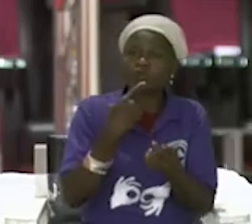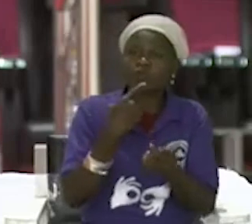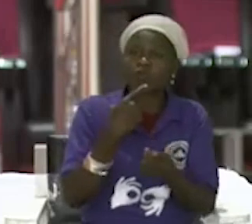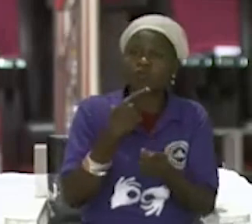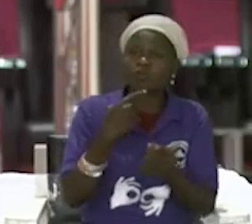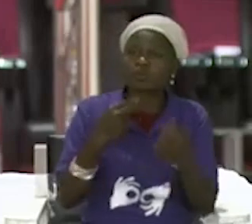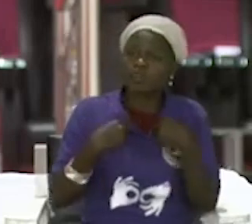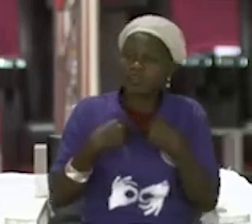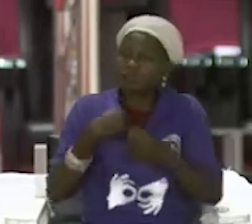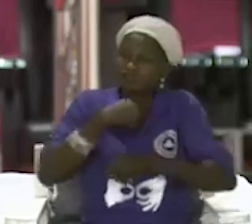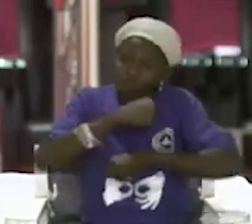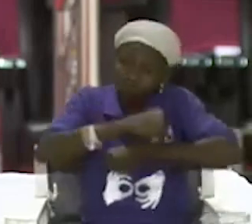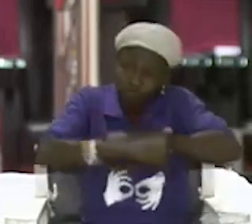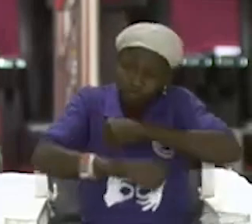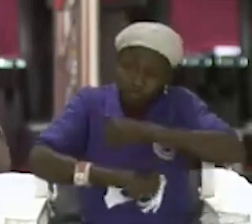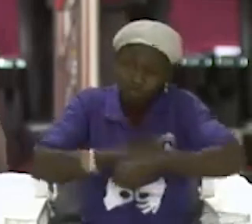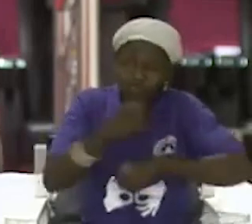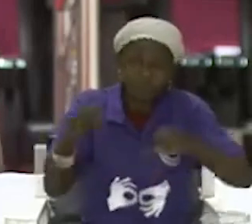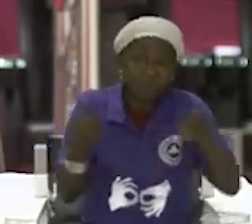have suffered some